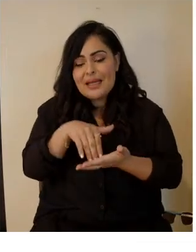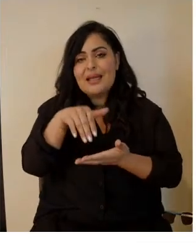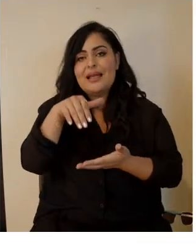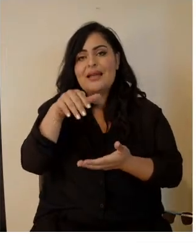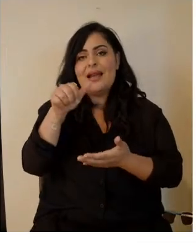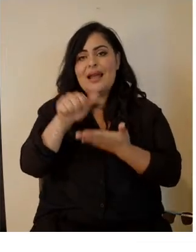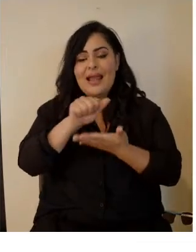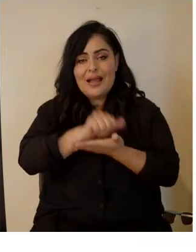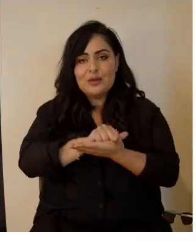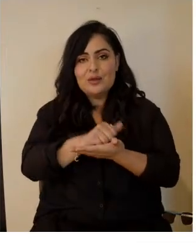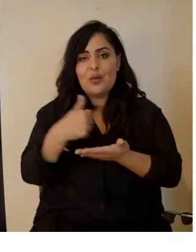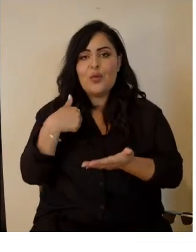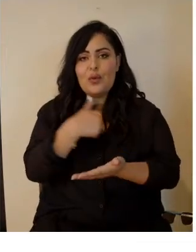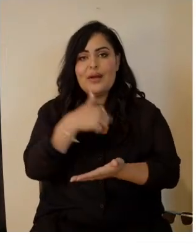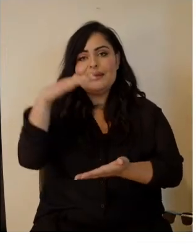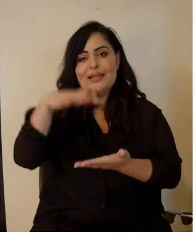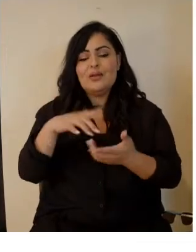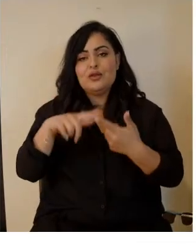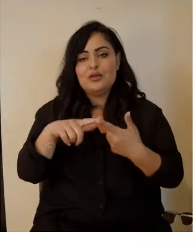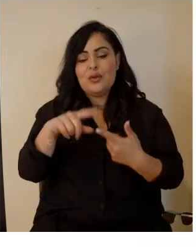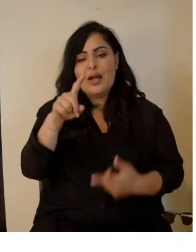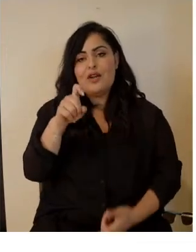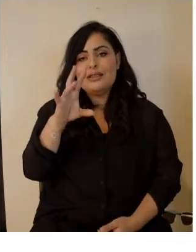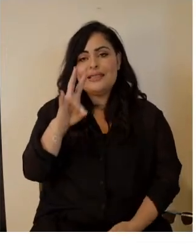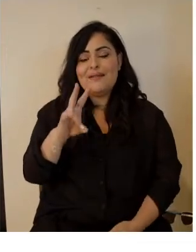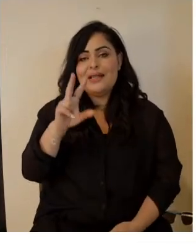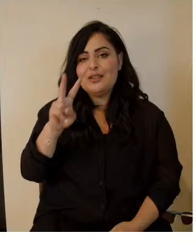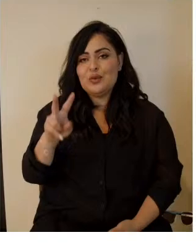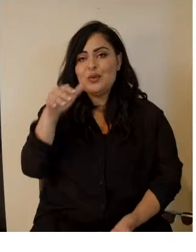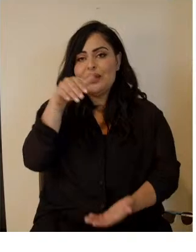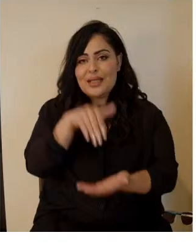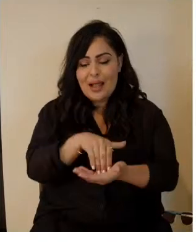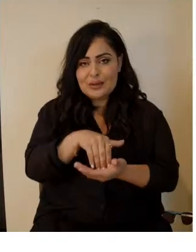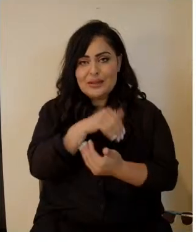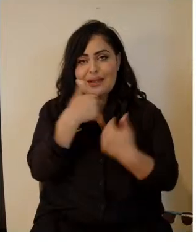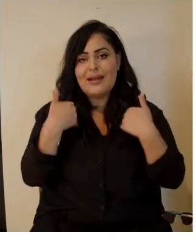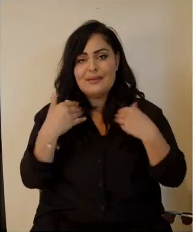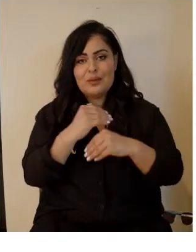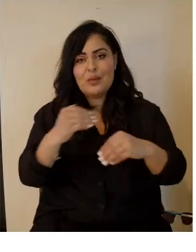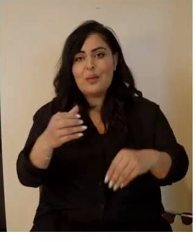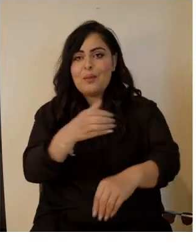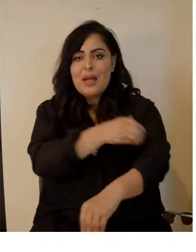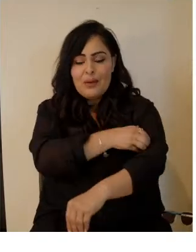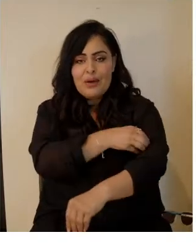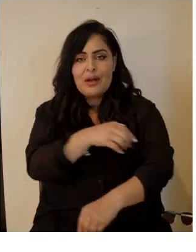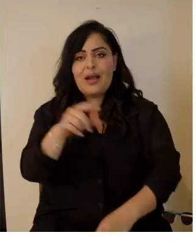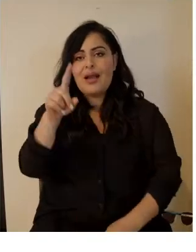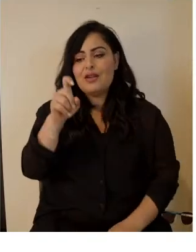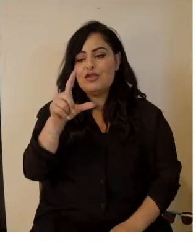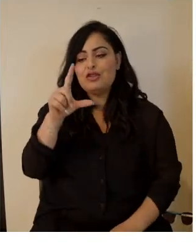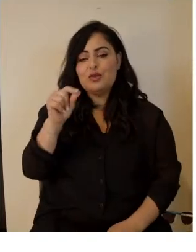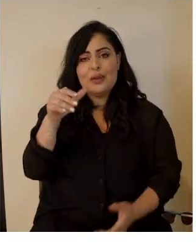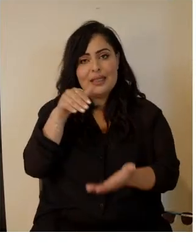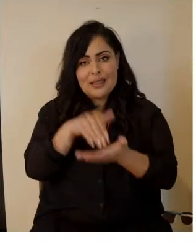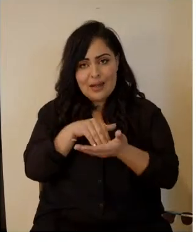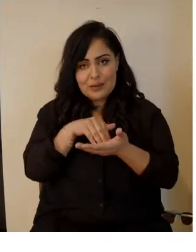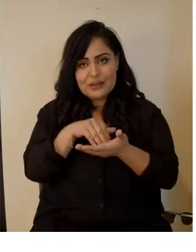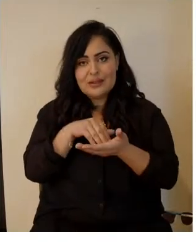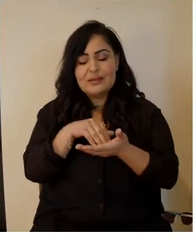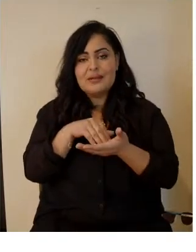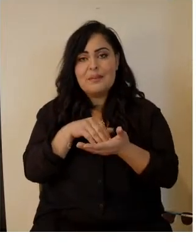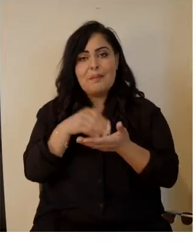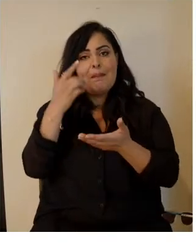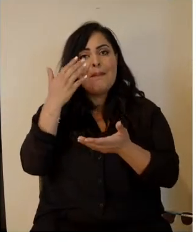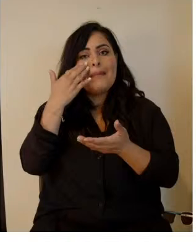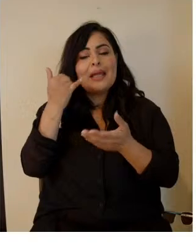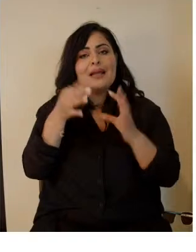accounts, we are down to 172,000 that are without power, of which 120,000 of those are because